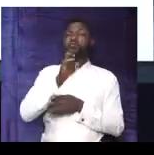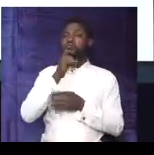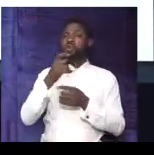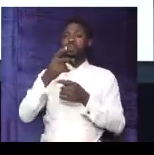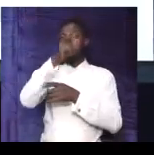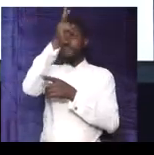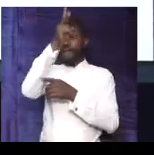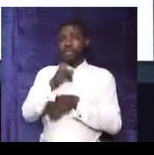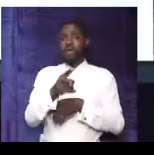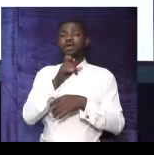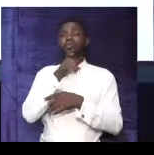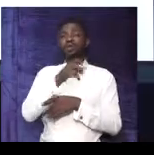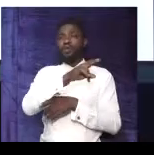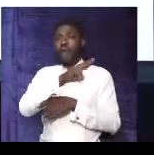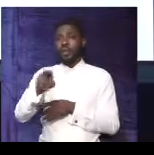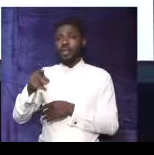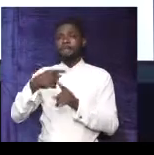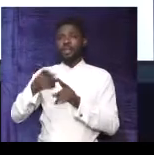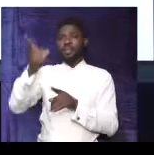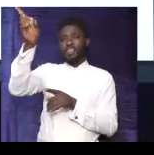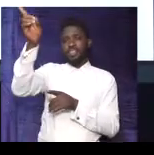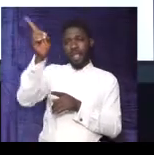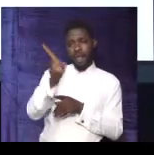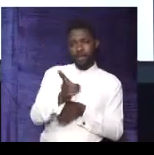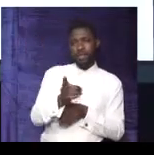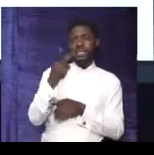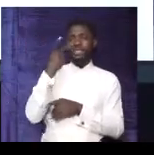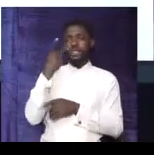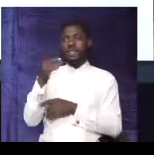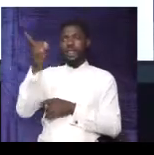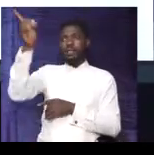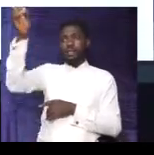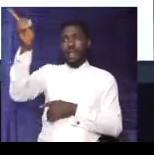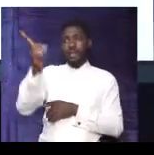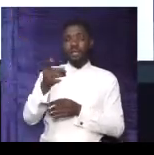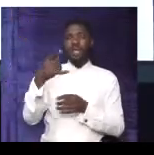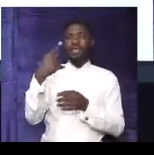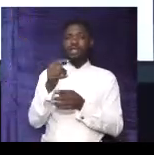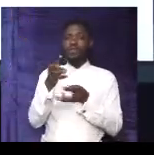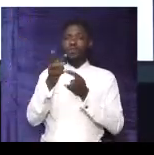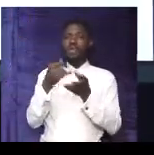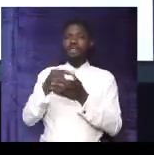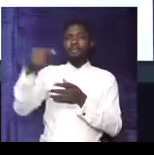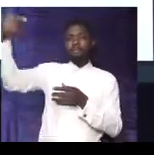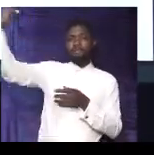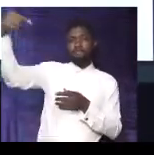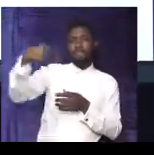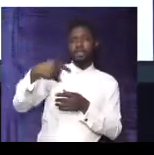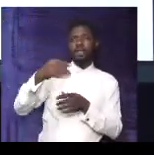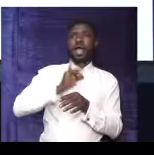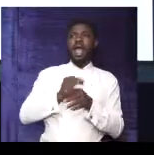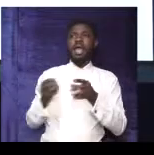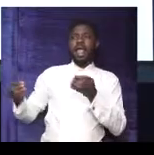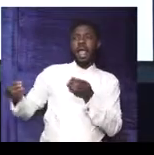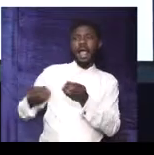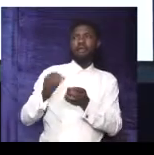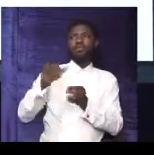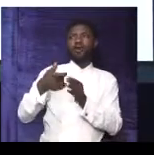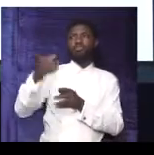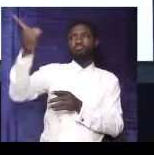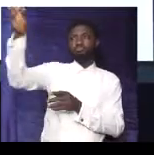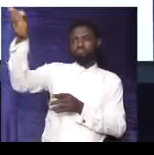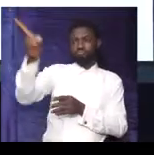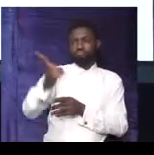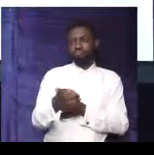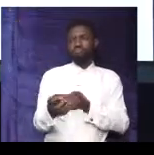lines? Not vertical, not horizontal, diagonally. See this diagonal, the way it's pointing. So I add up all the dots